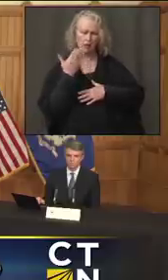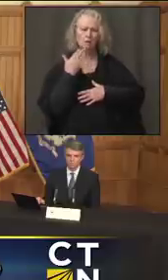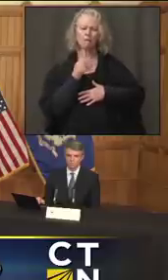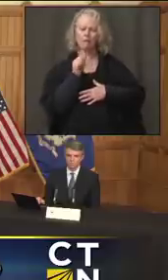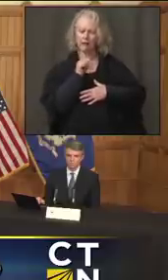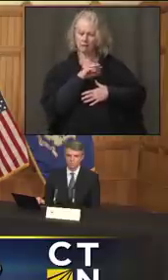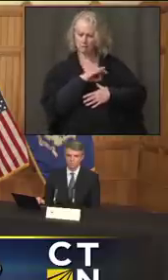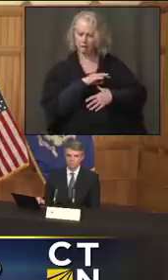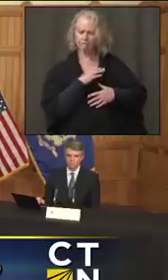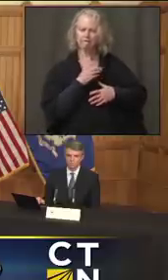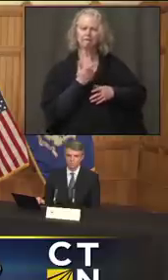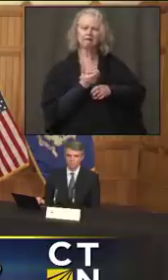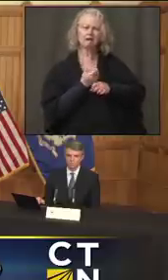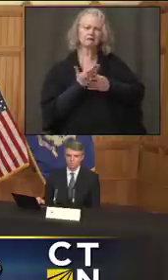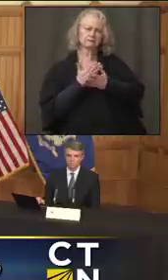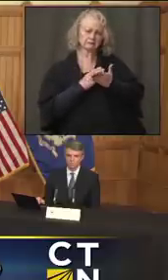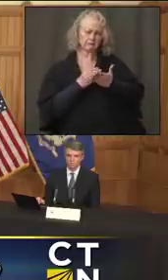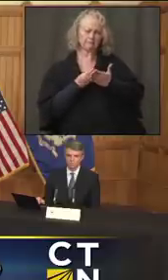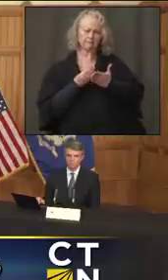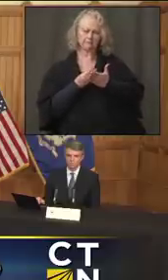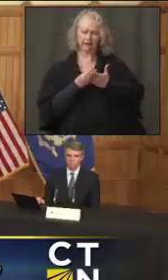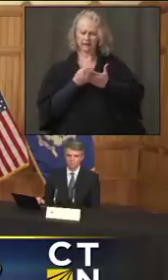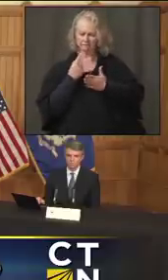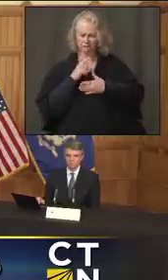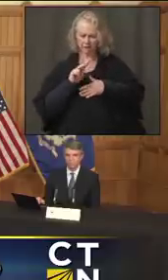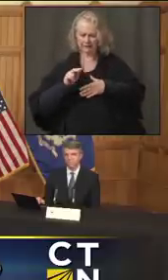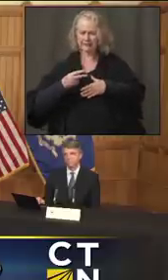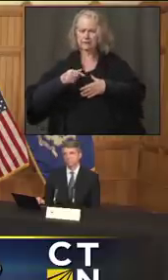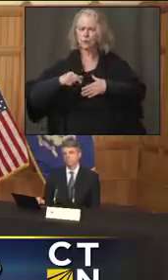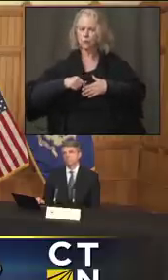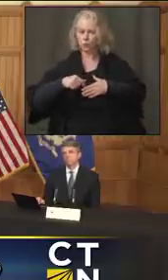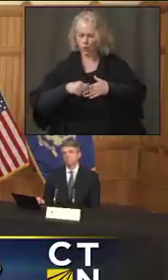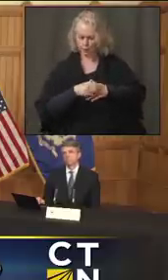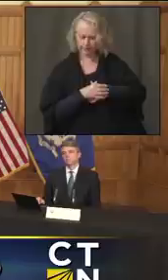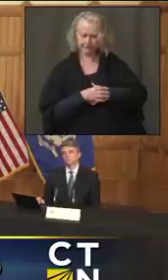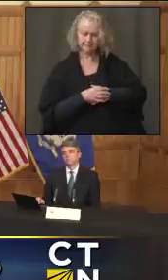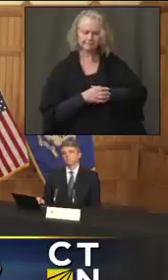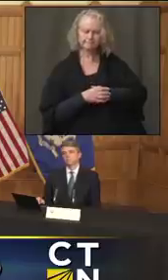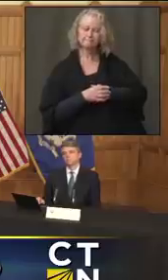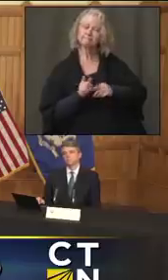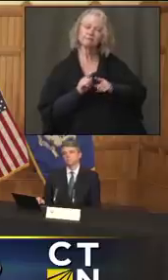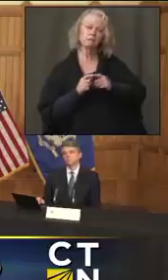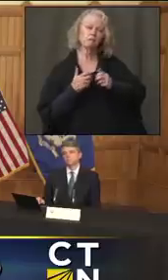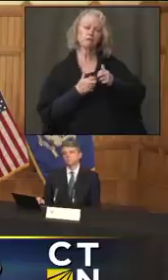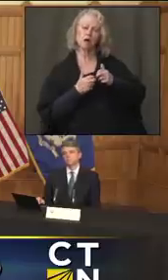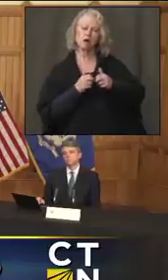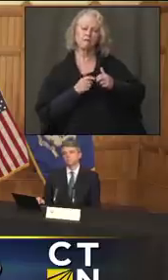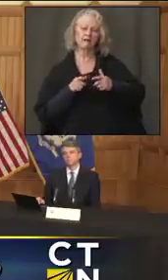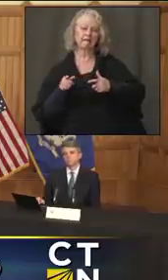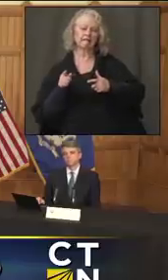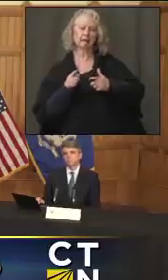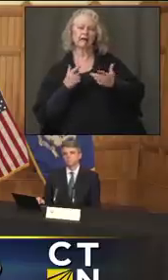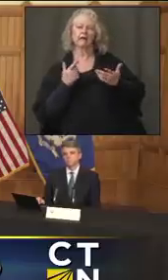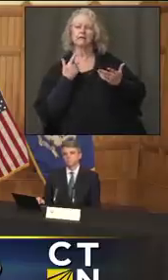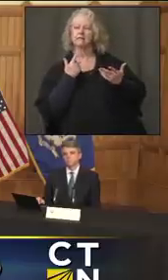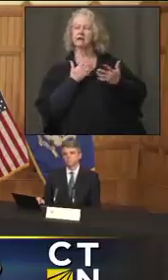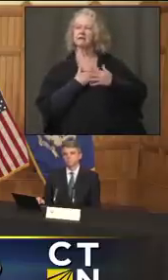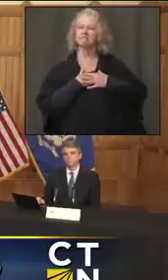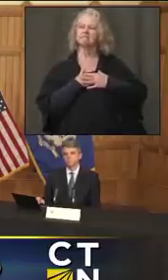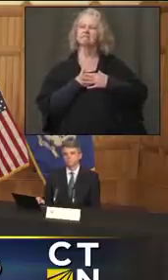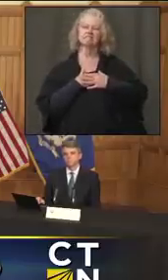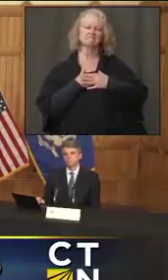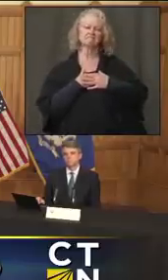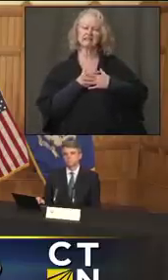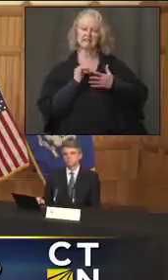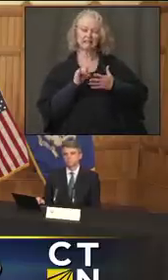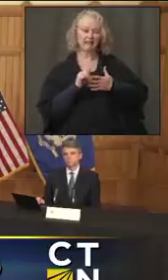some of their money early in the second quarter of the calendar year. The problem is they're still saying that the